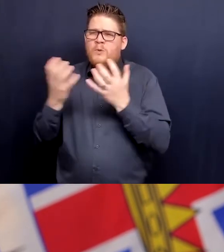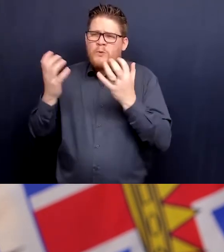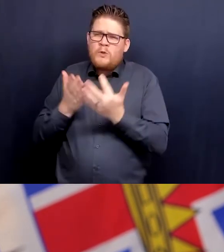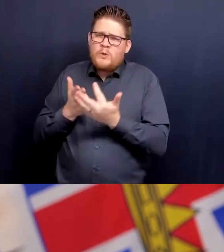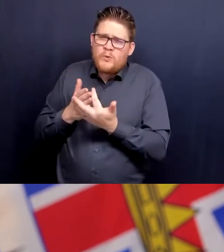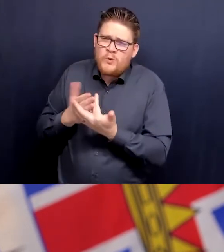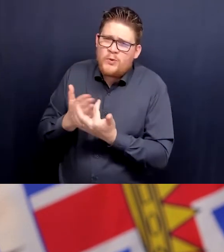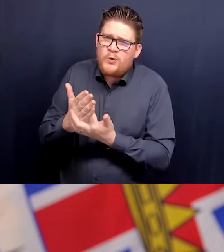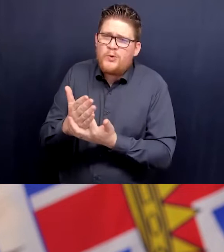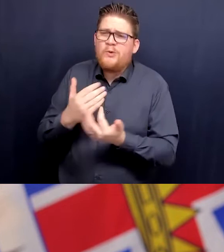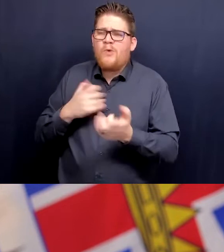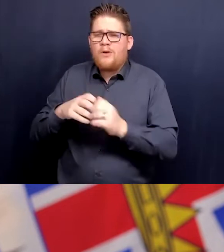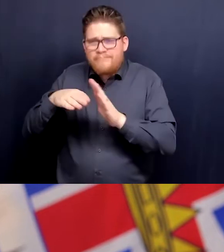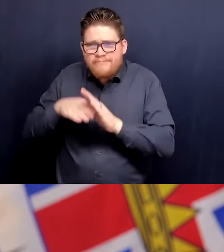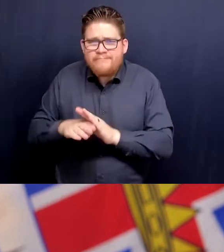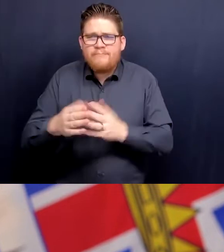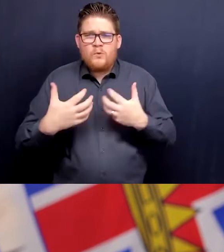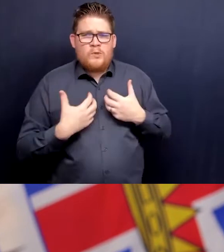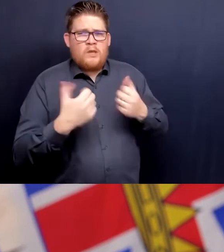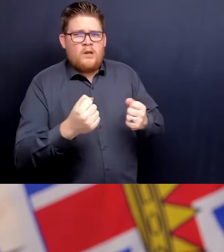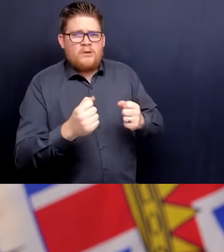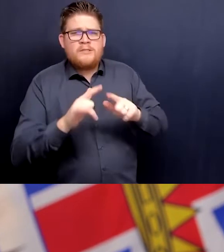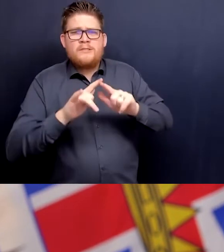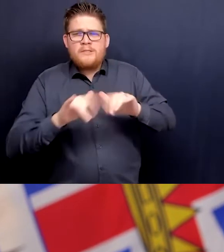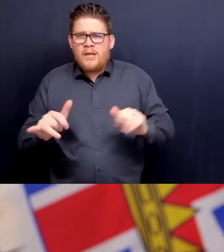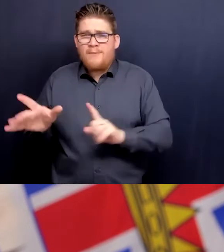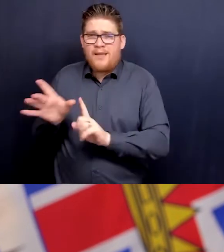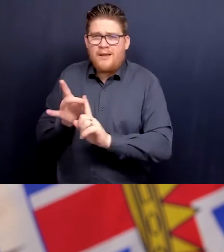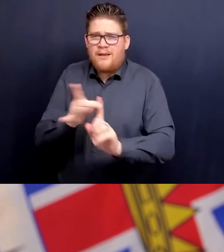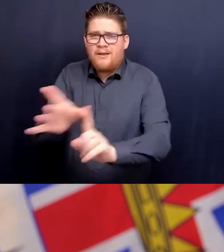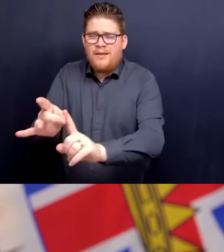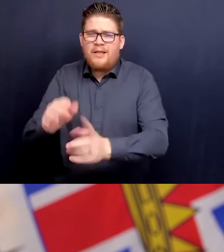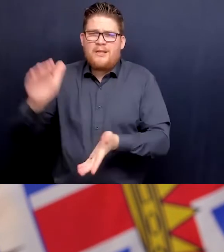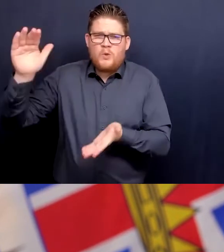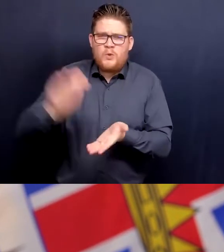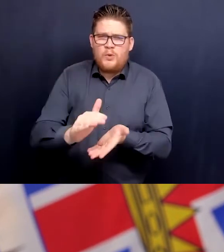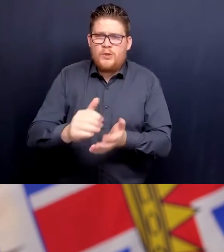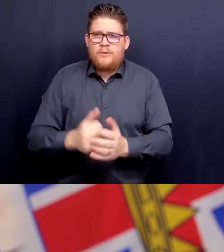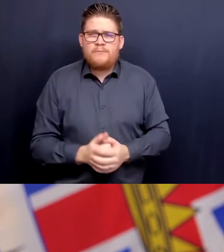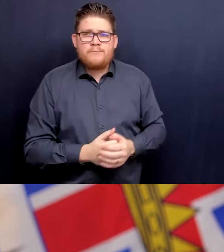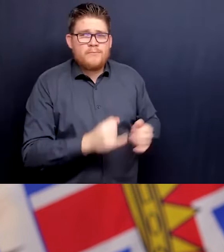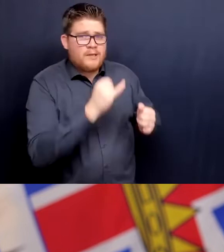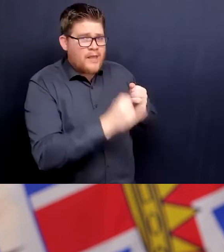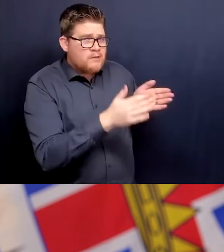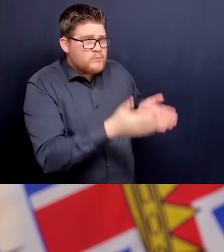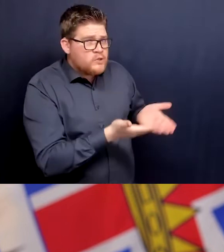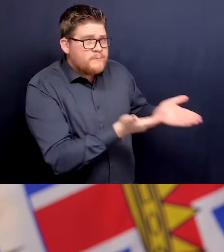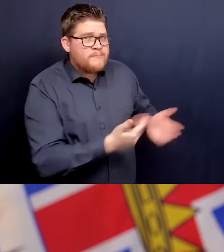the transmission of COVID over the next little while. We have time for one more question today. We'll go to Belle Puri, CBC.